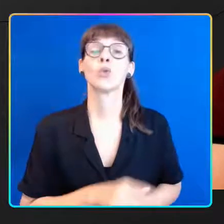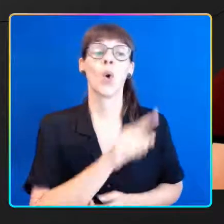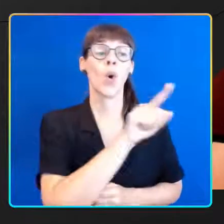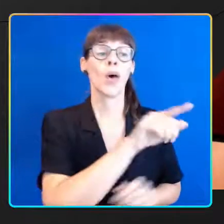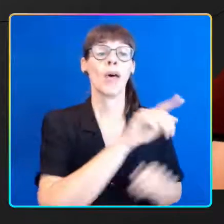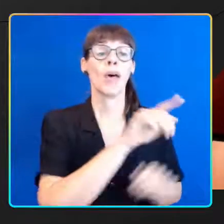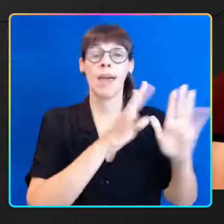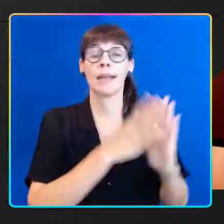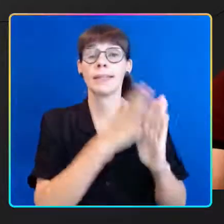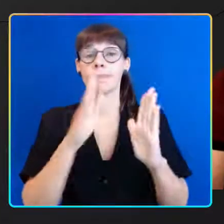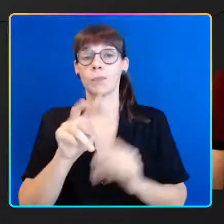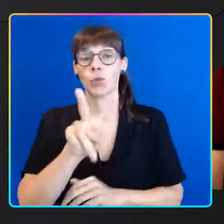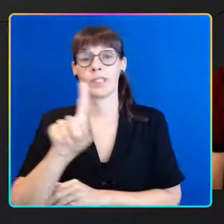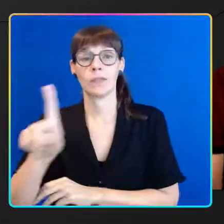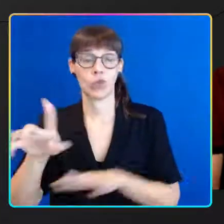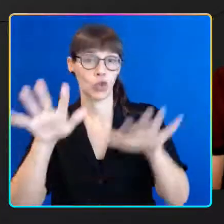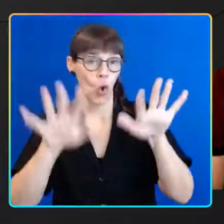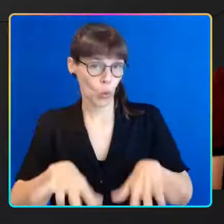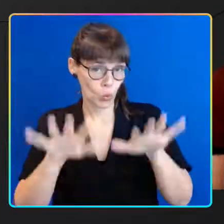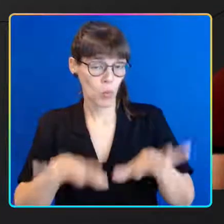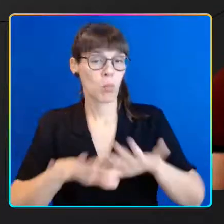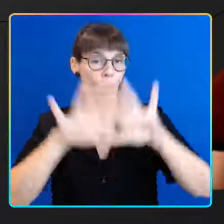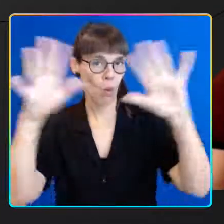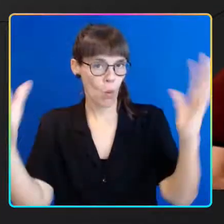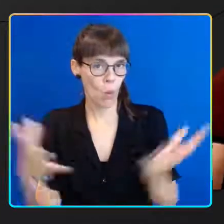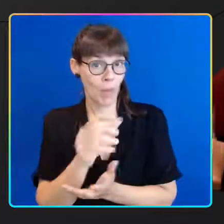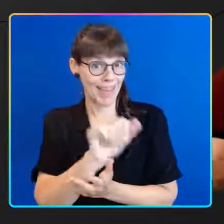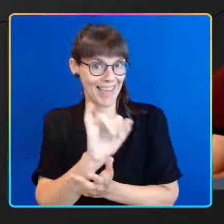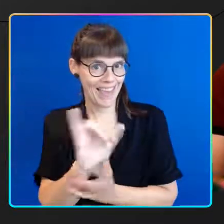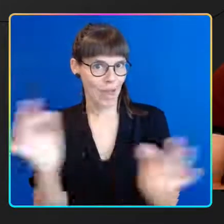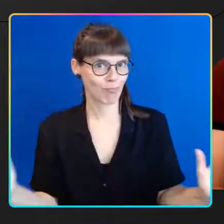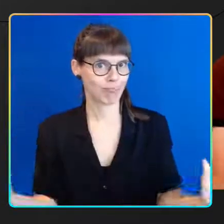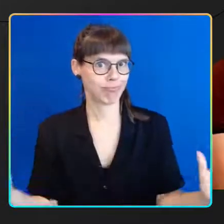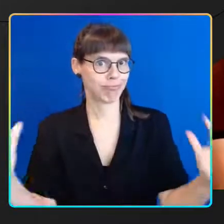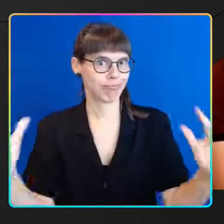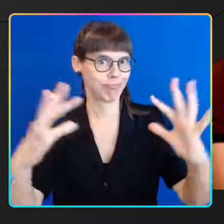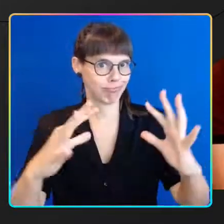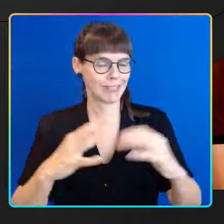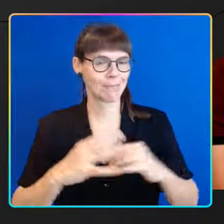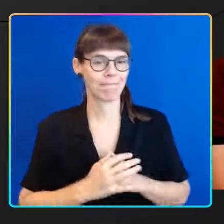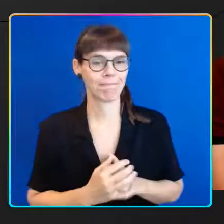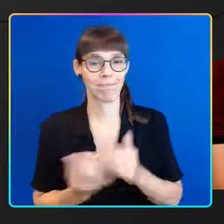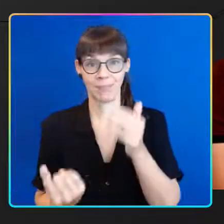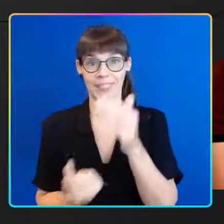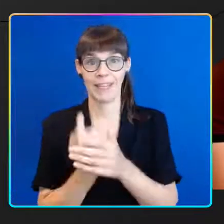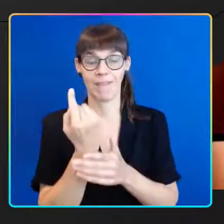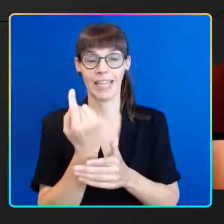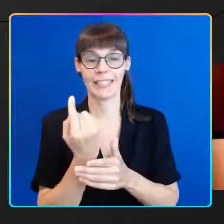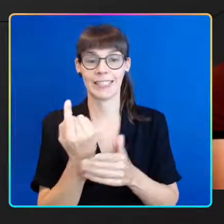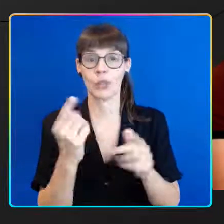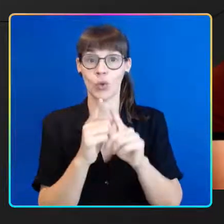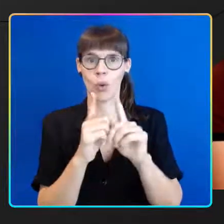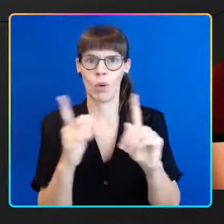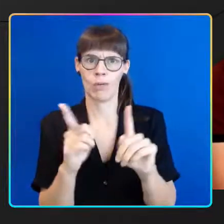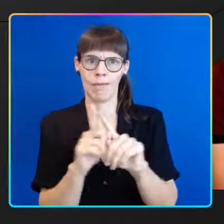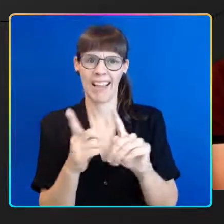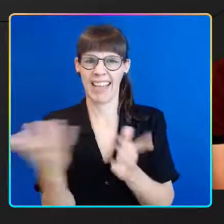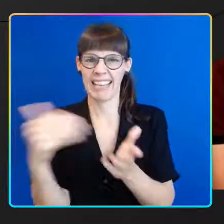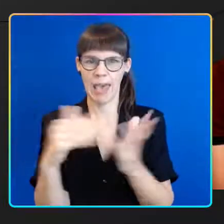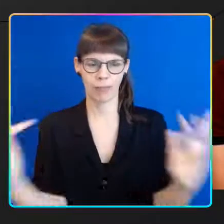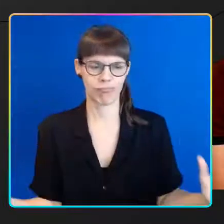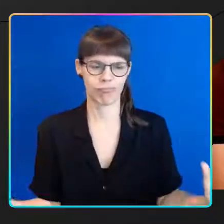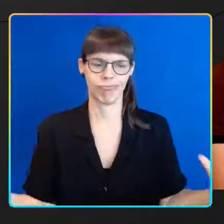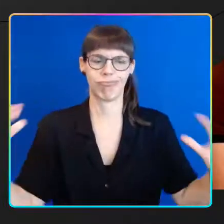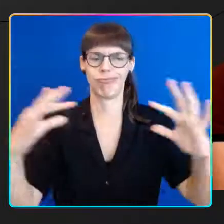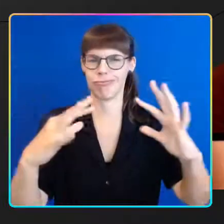of October, the Global AI is coming back together. That is what the event is referring about. So, because in some places